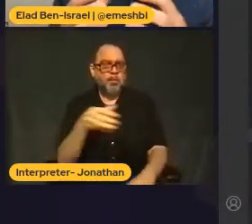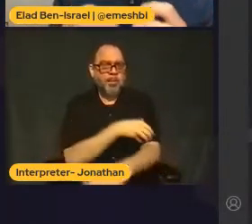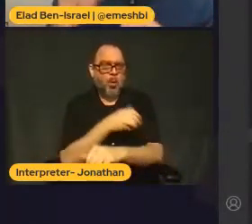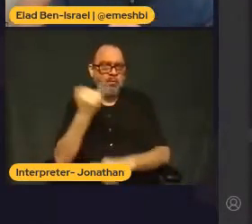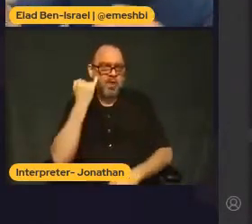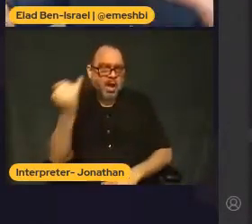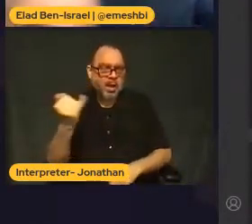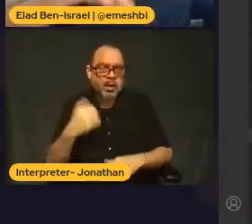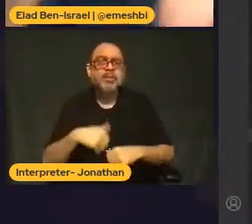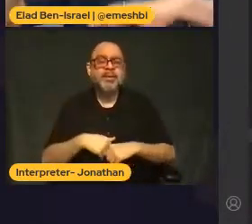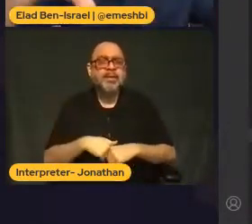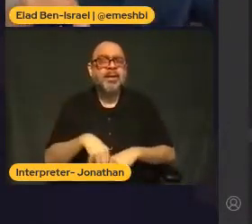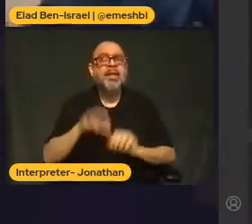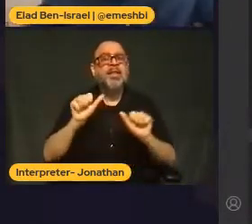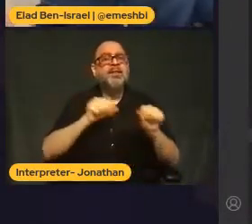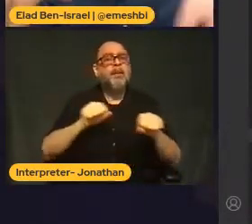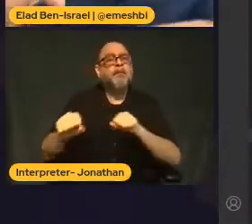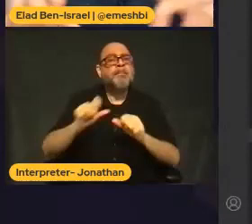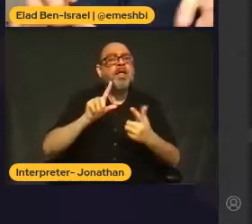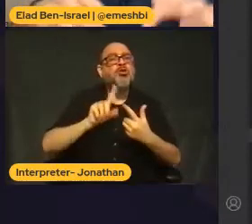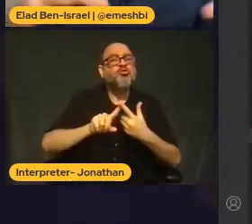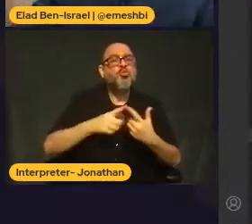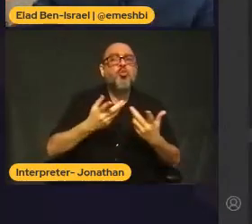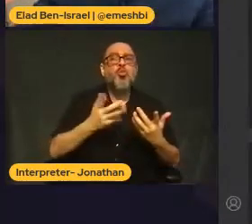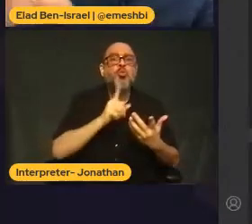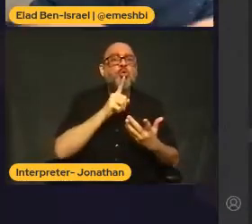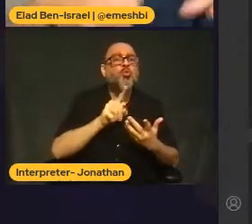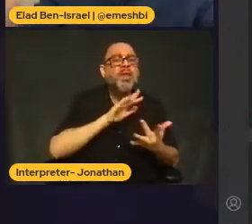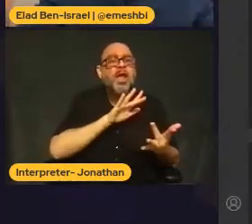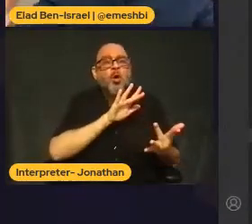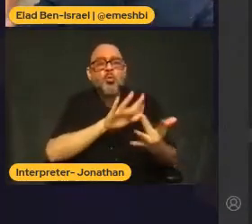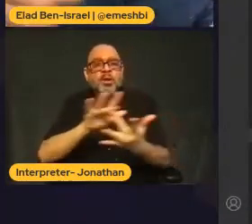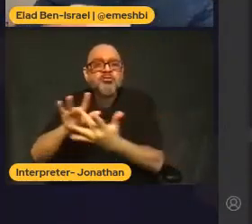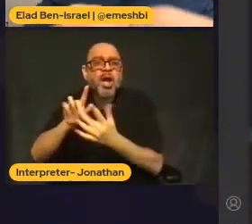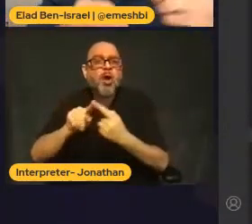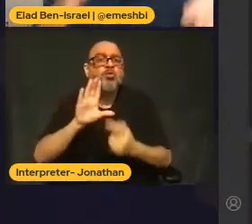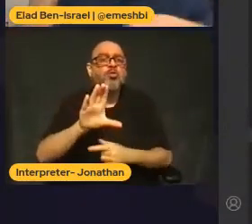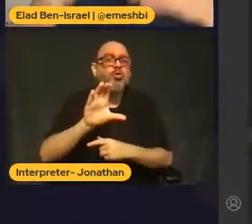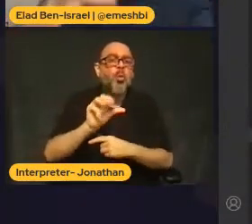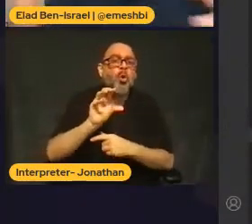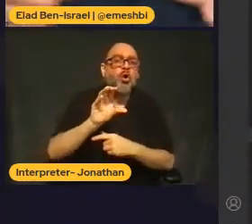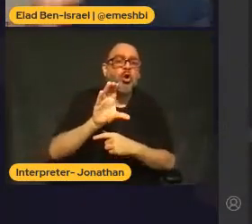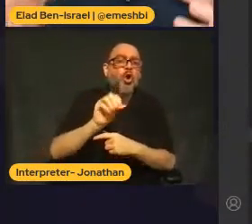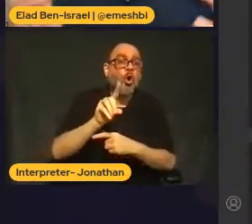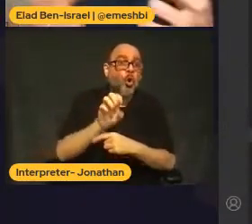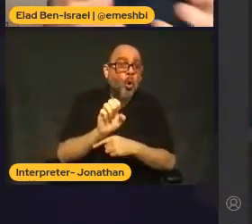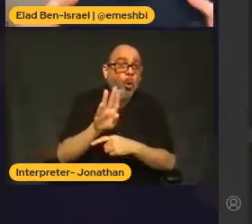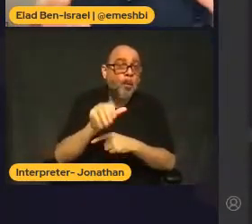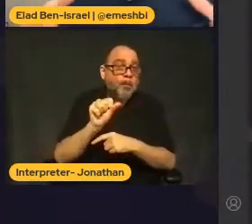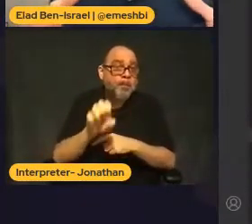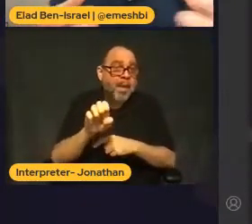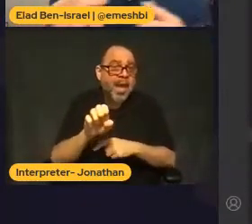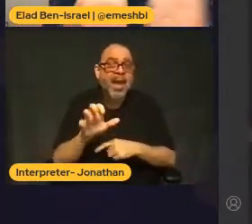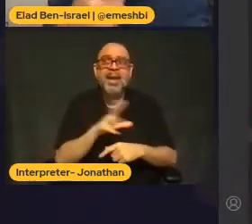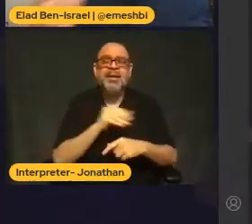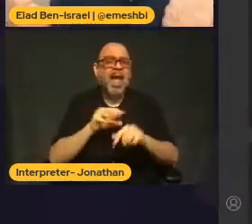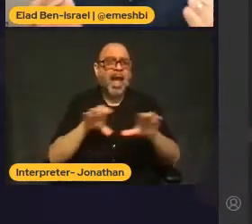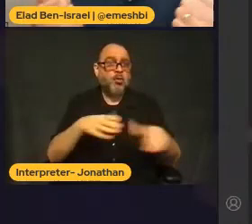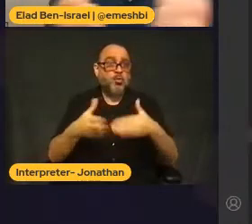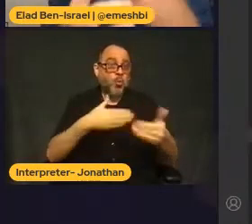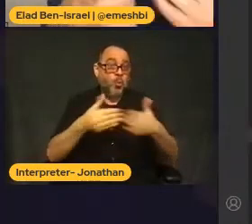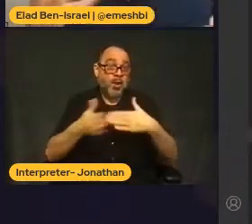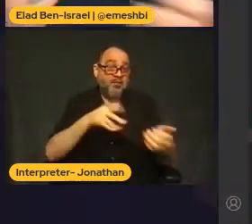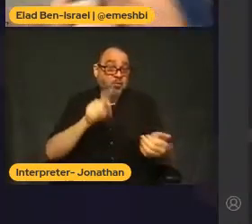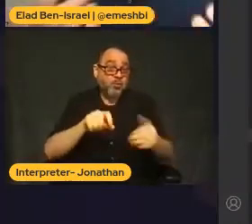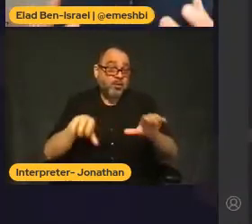ability to basically reach out to different parts of your code base or your repo and basically do whatever it needs to be done, because those things